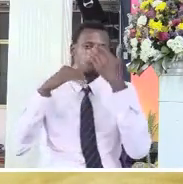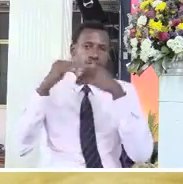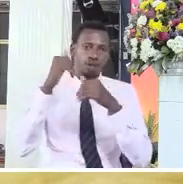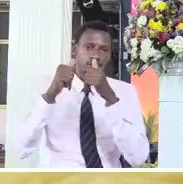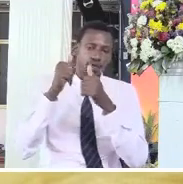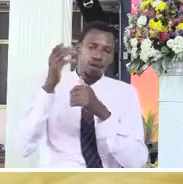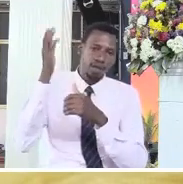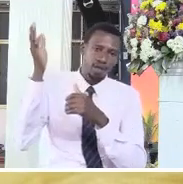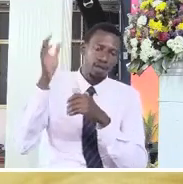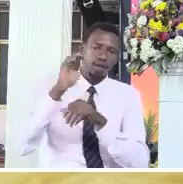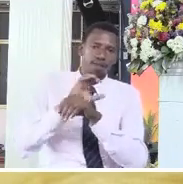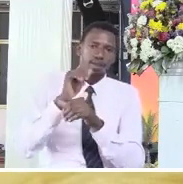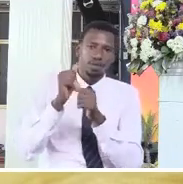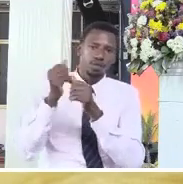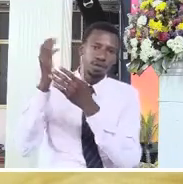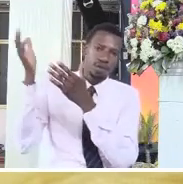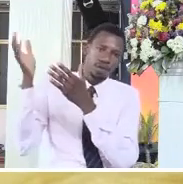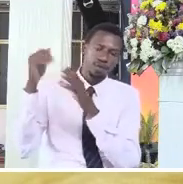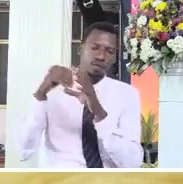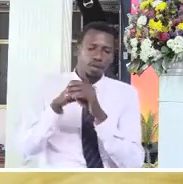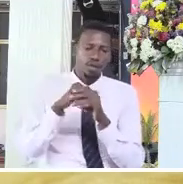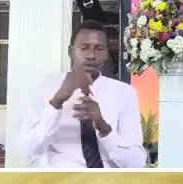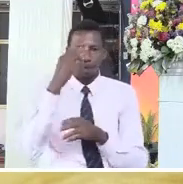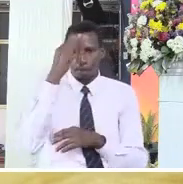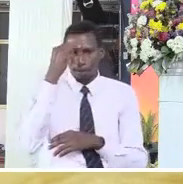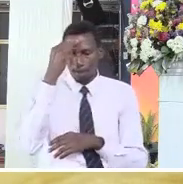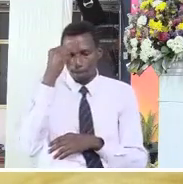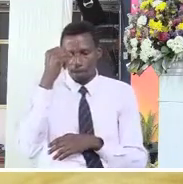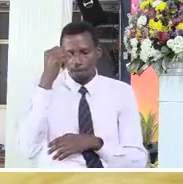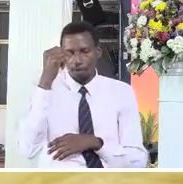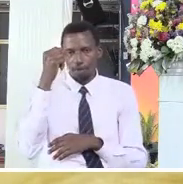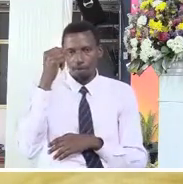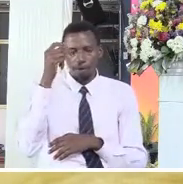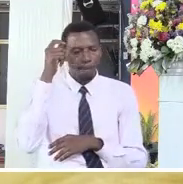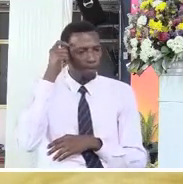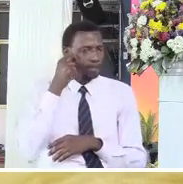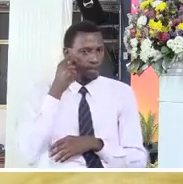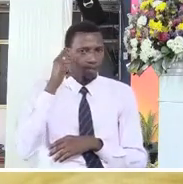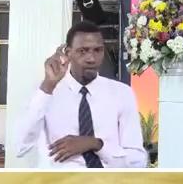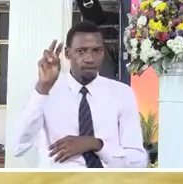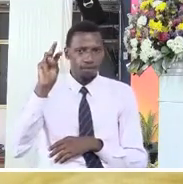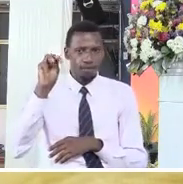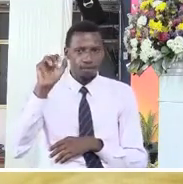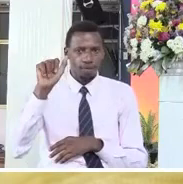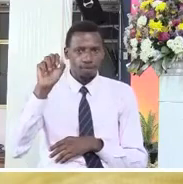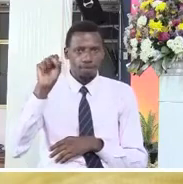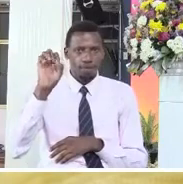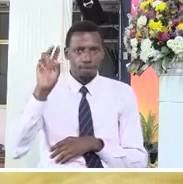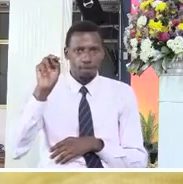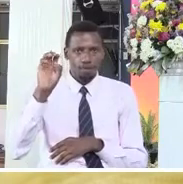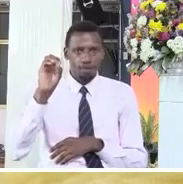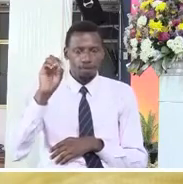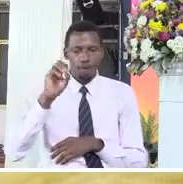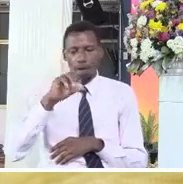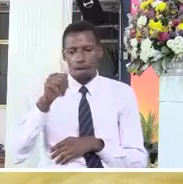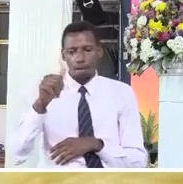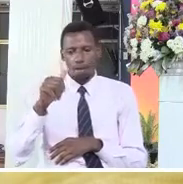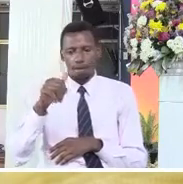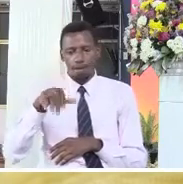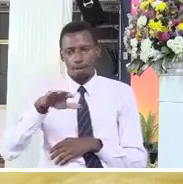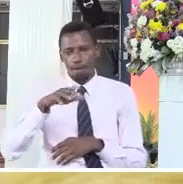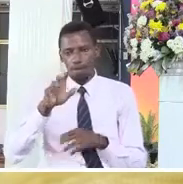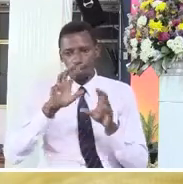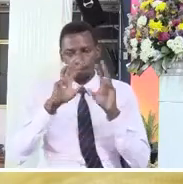there and the churches that are there, in Maseno, in all the corners of this world, I think we need to develop a common